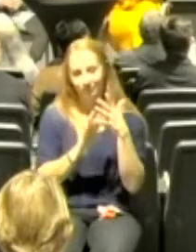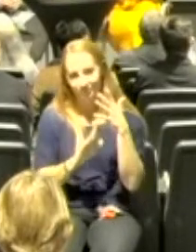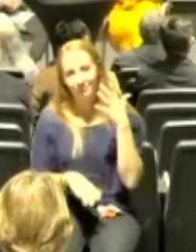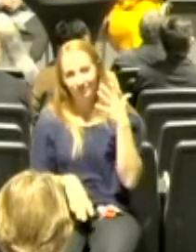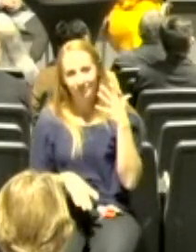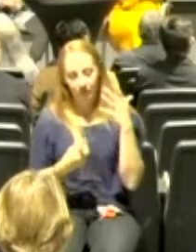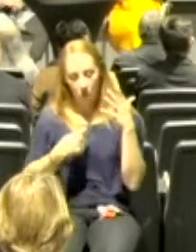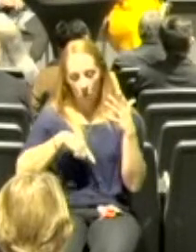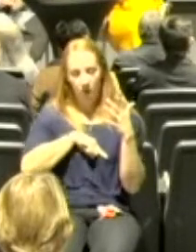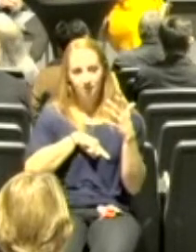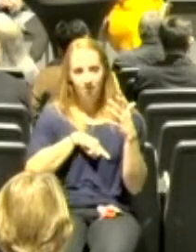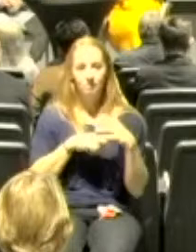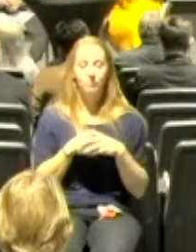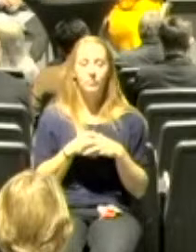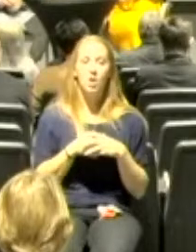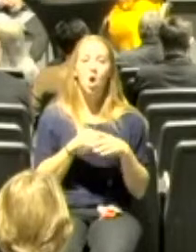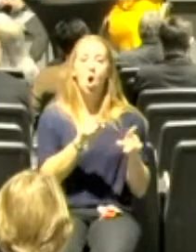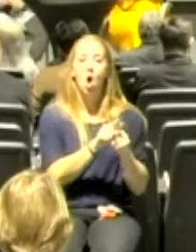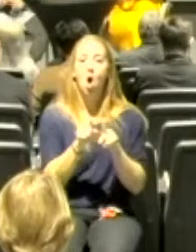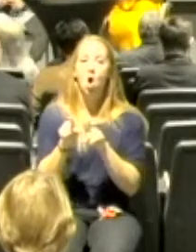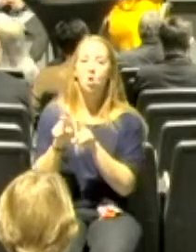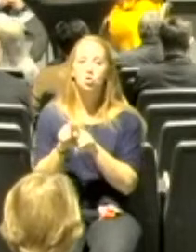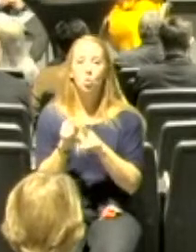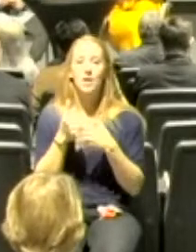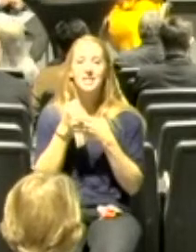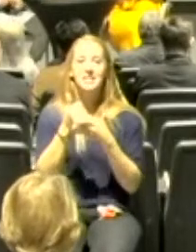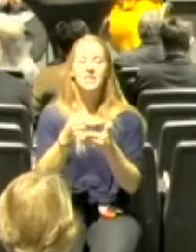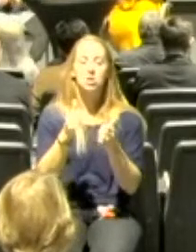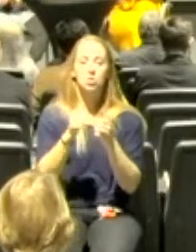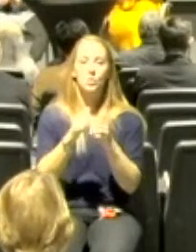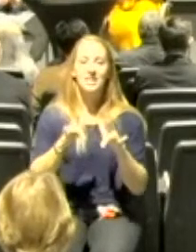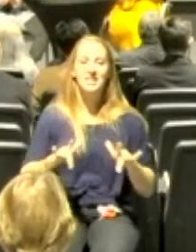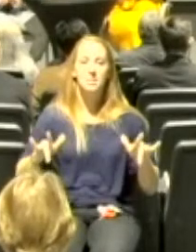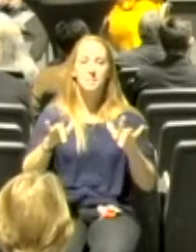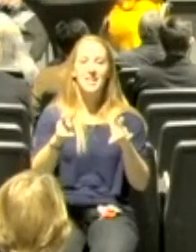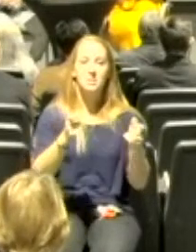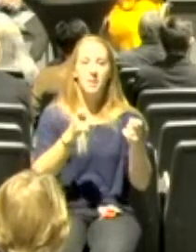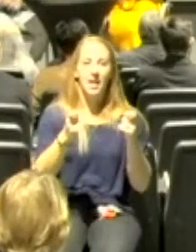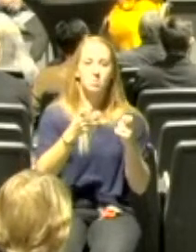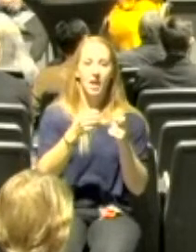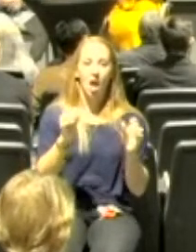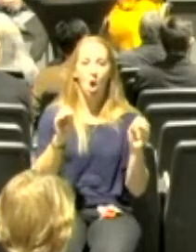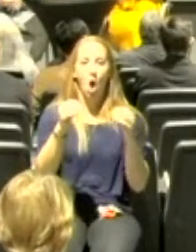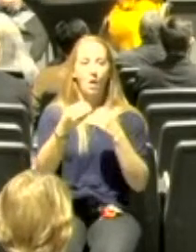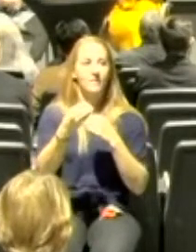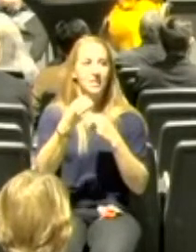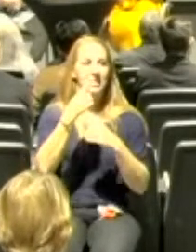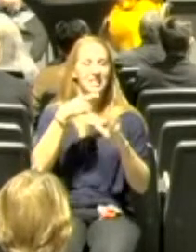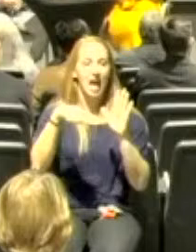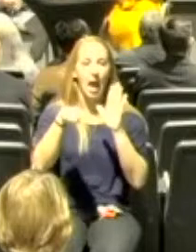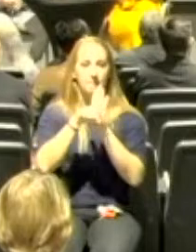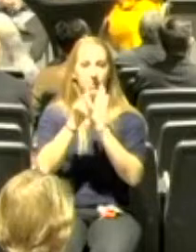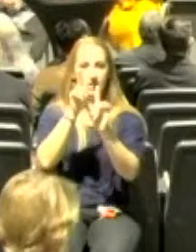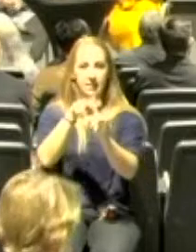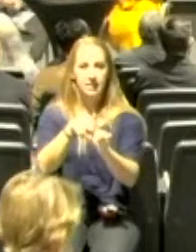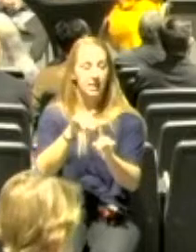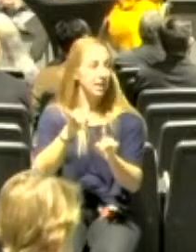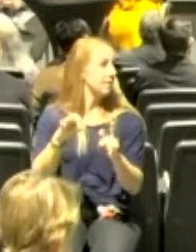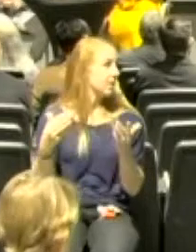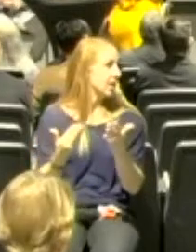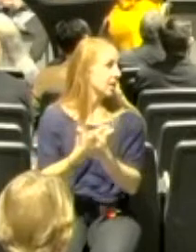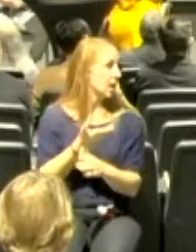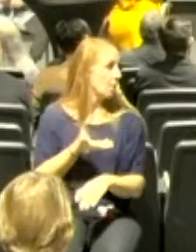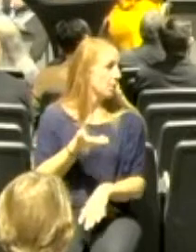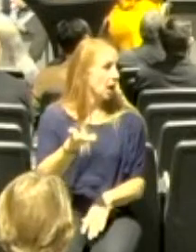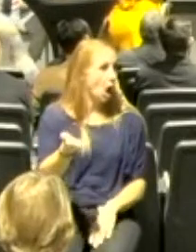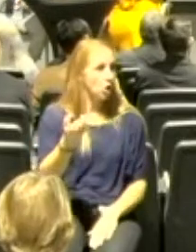such. And we also assist with space management and office assignments. So those that have incoming hires or